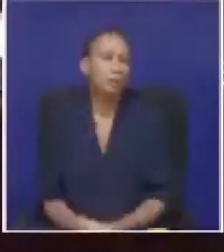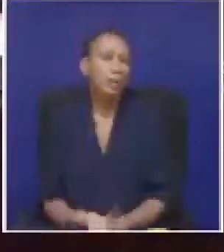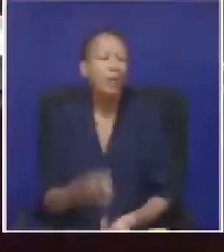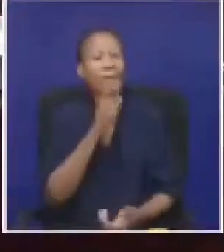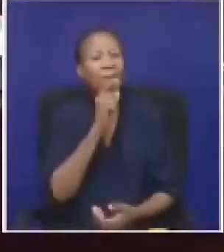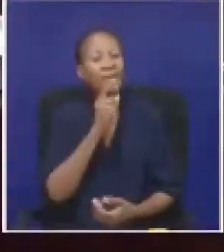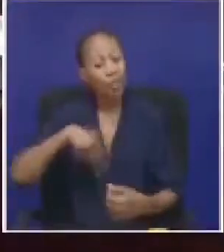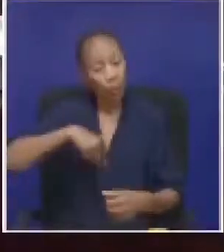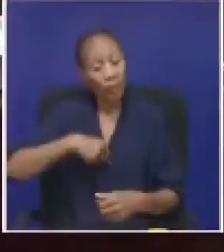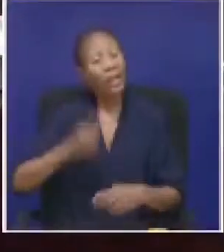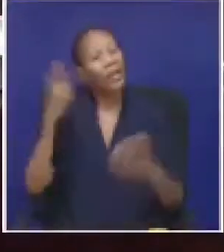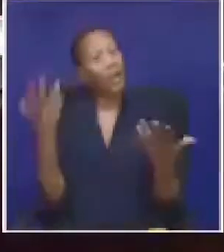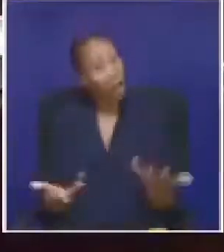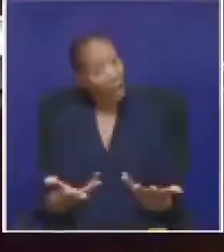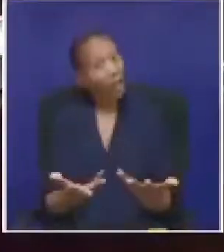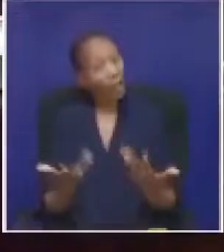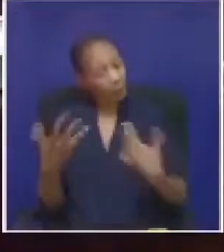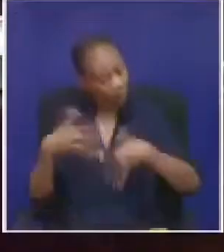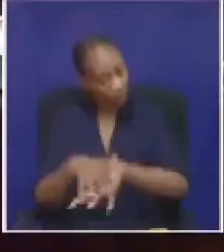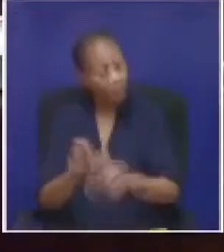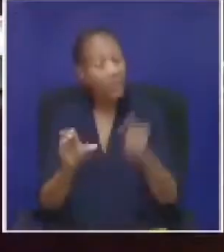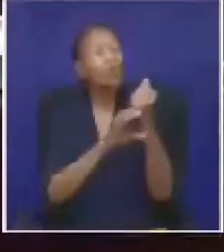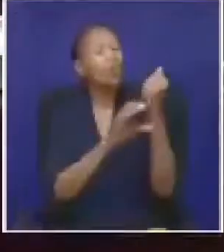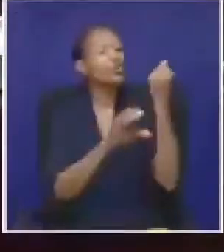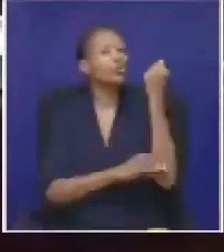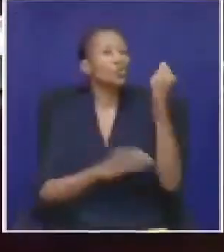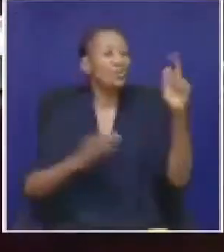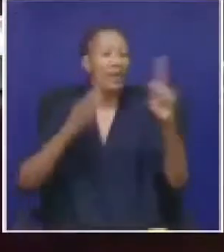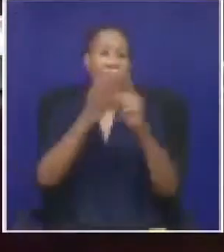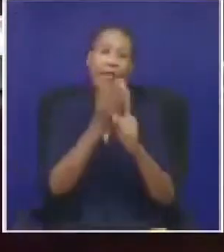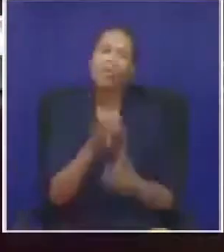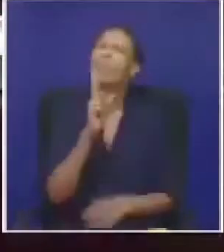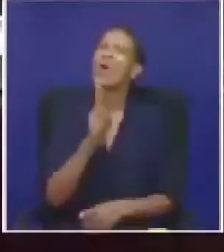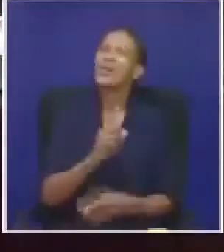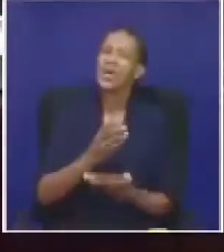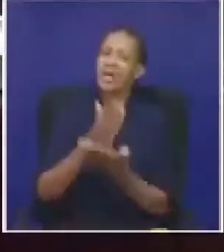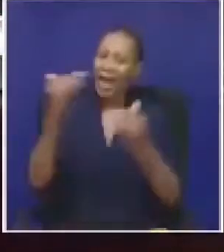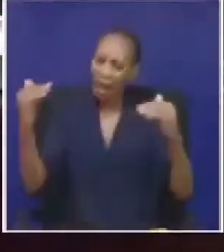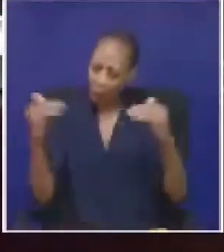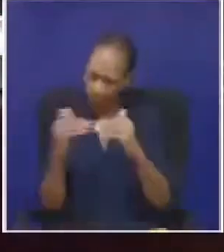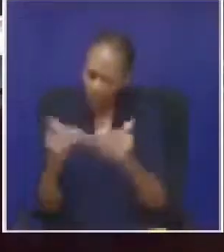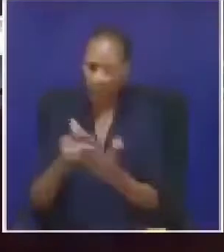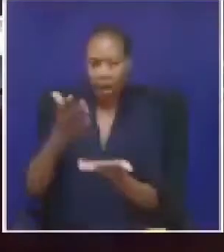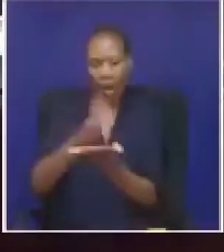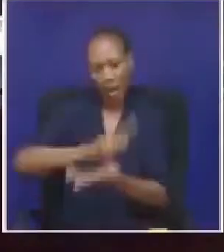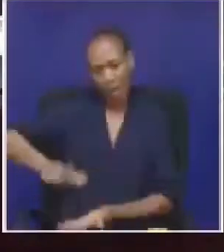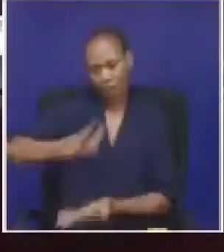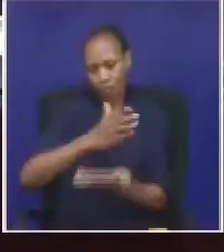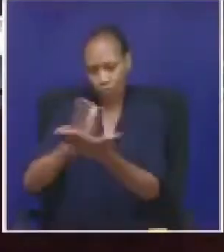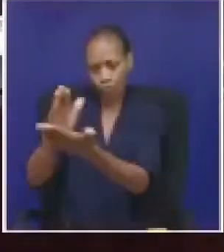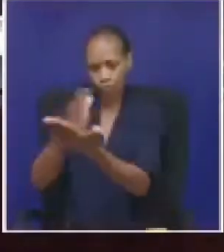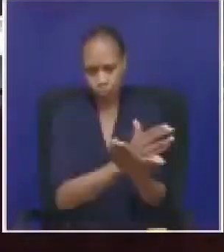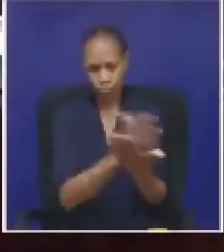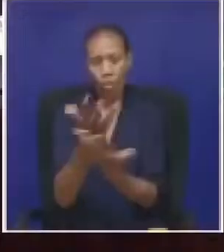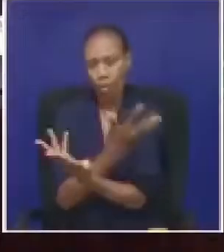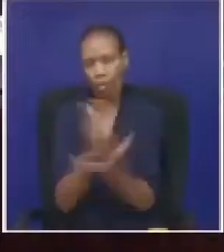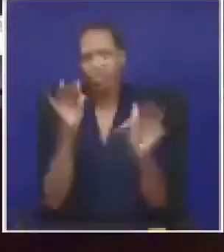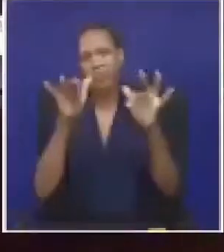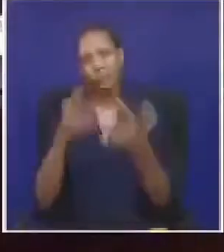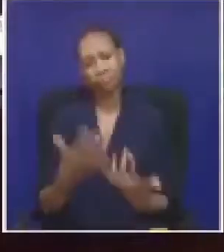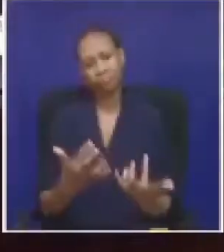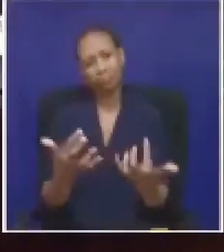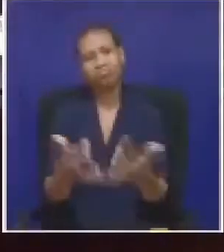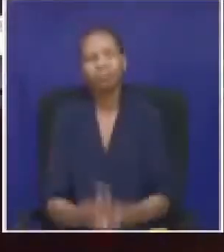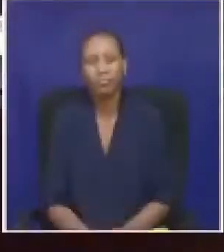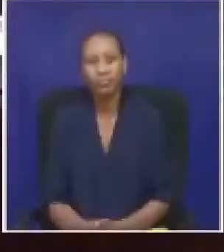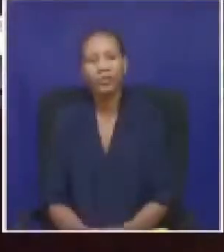the constitutional goal of equitable access to land for all South Africans. Through the